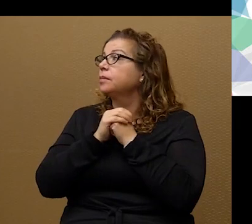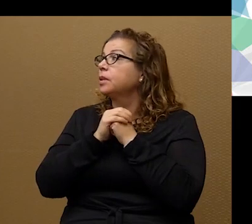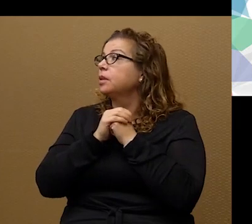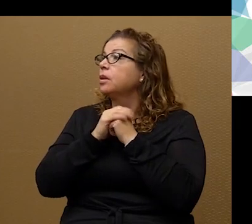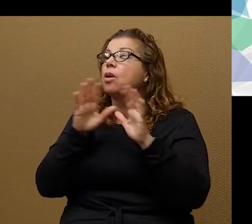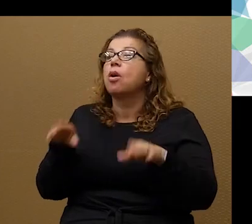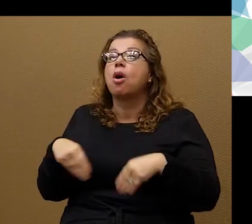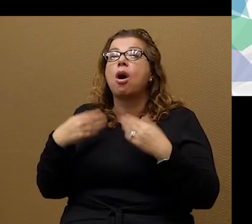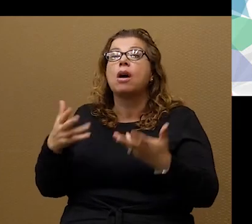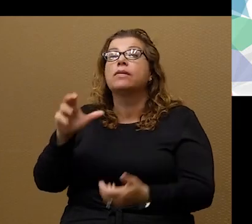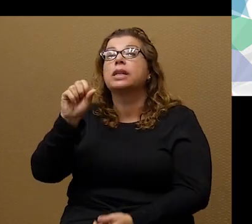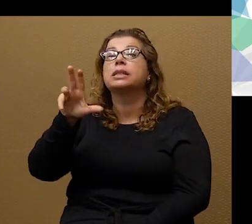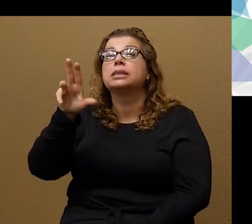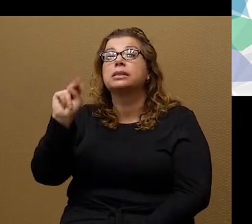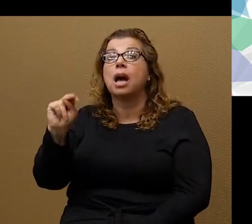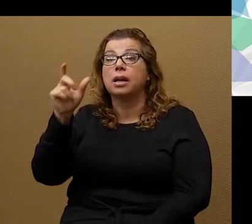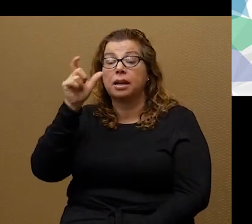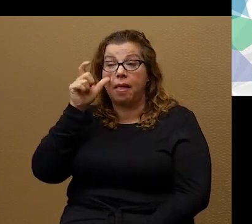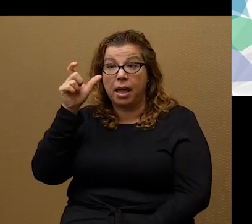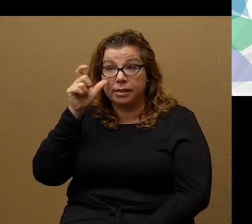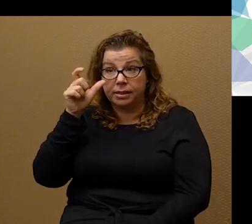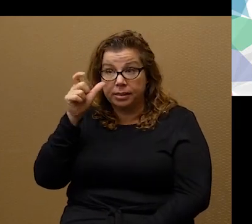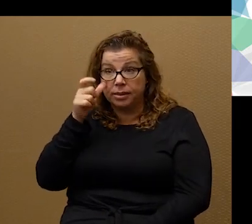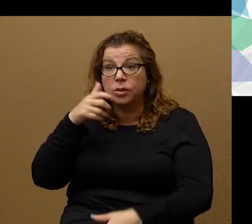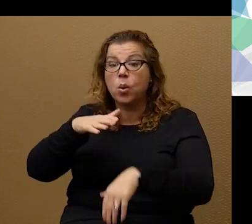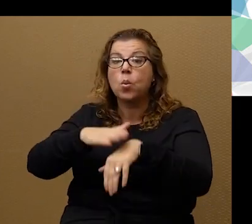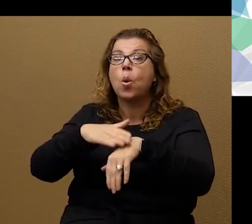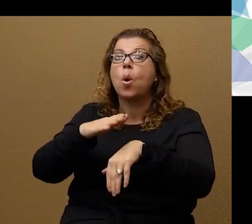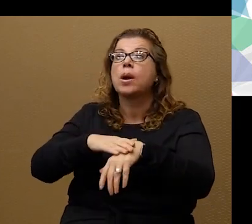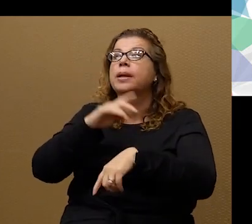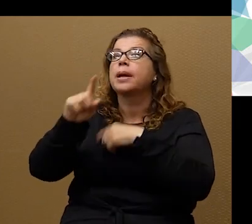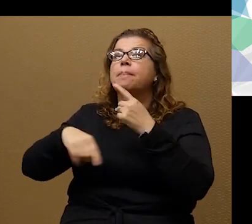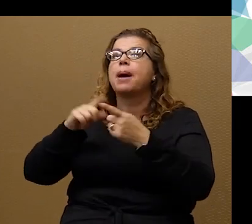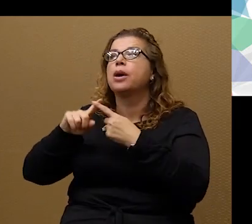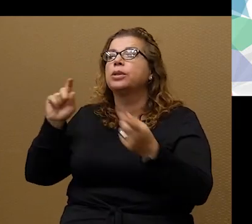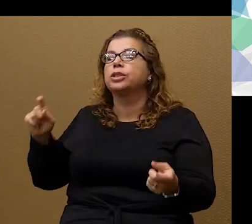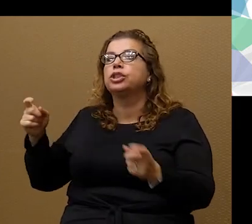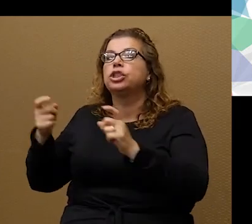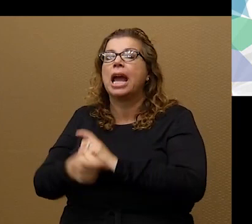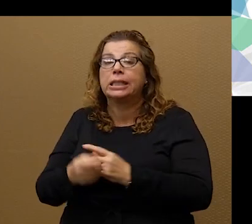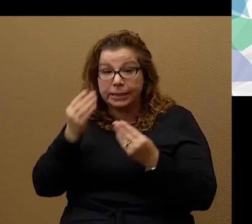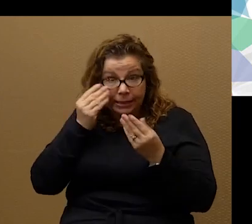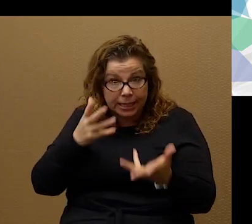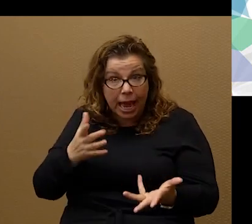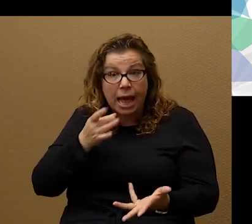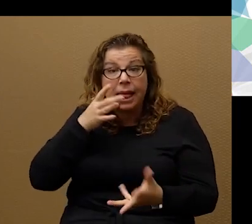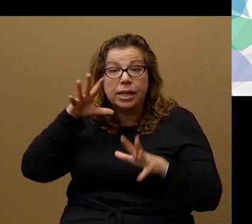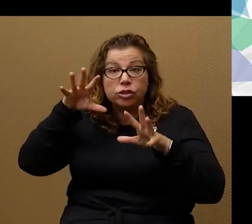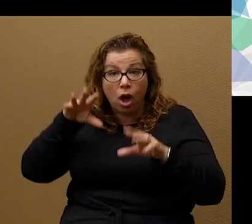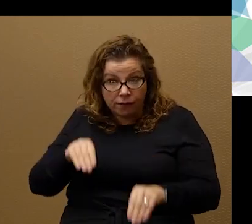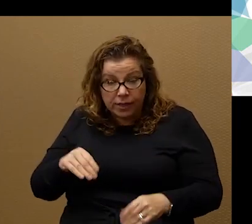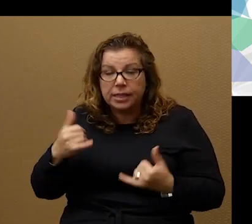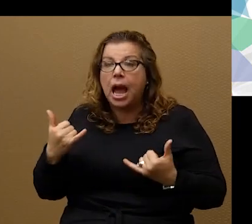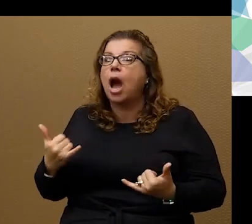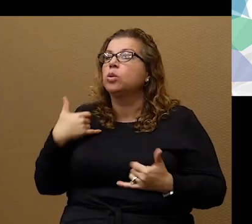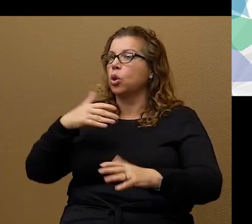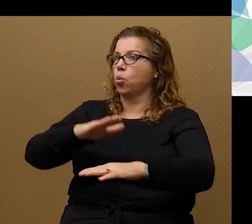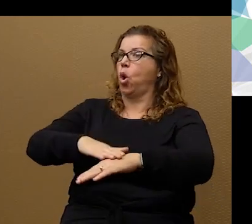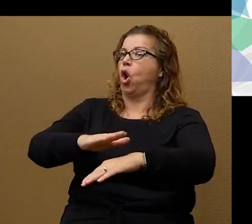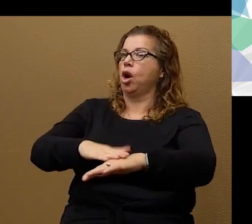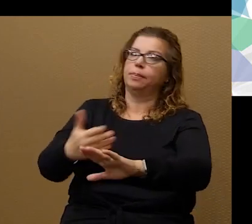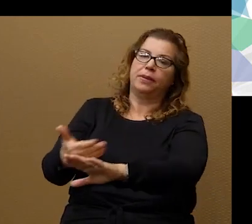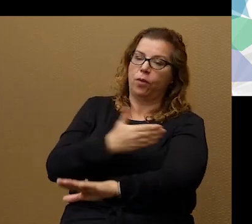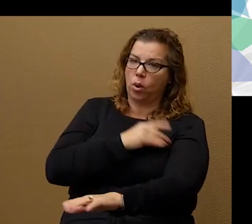Offering sunglasses. Warning them about a dramatic change. I'm going to turn off the lights now, or I'm going to turn on the lights